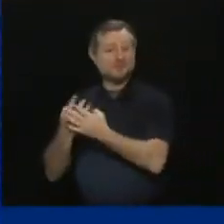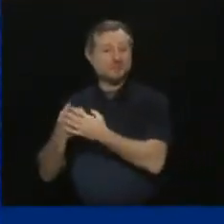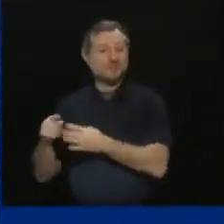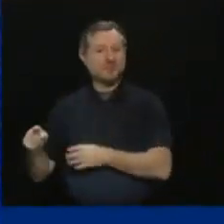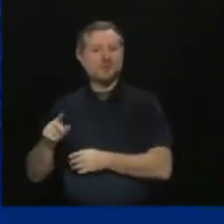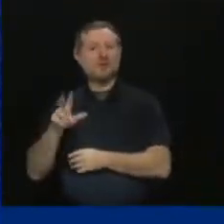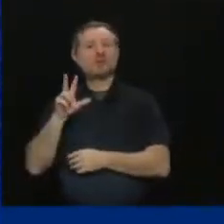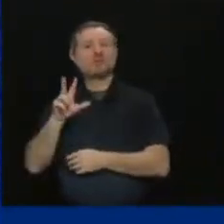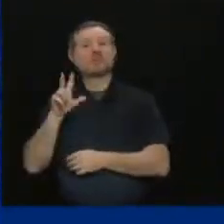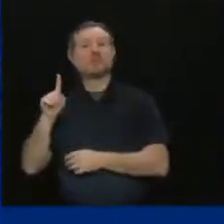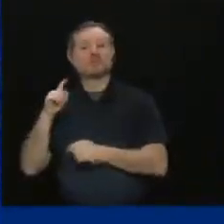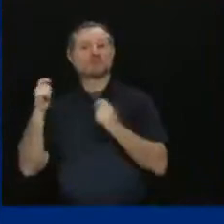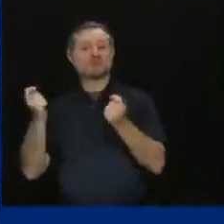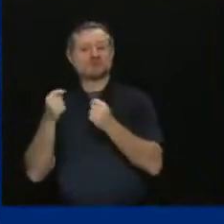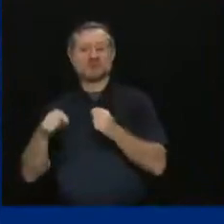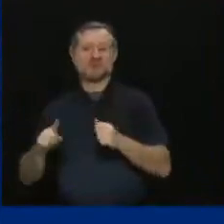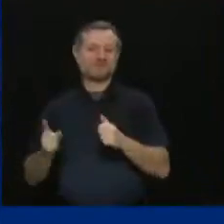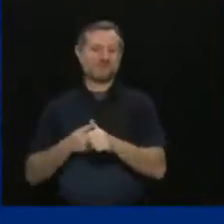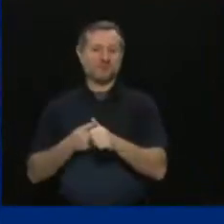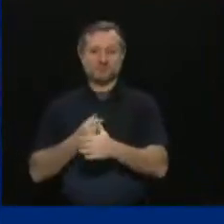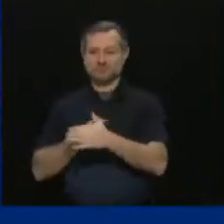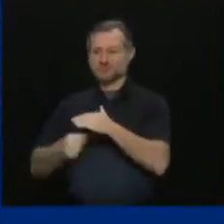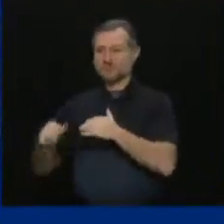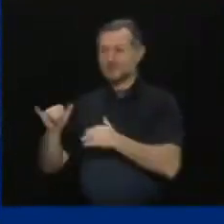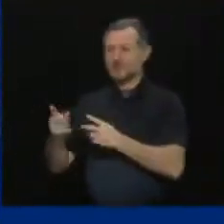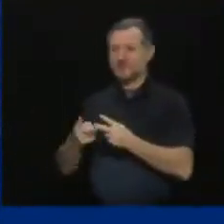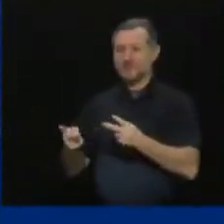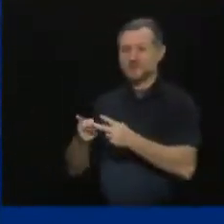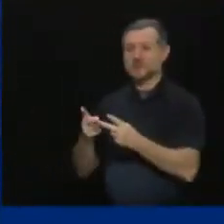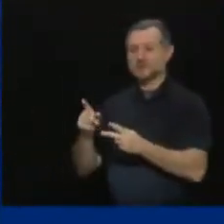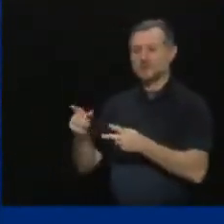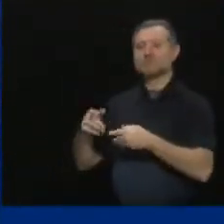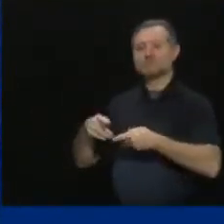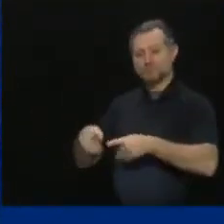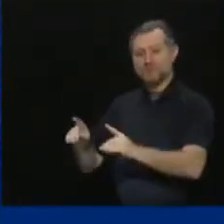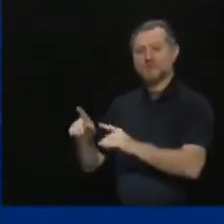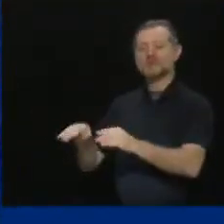the first incarcerated place giving access to medication.